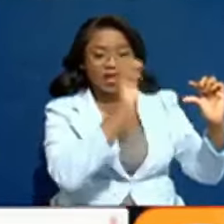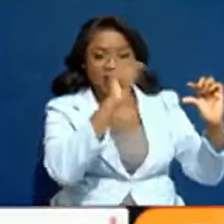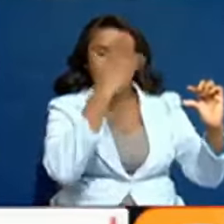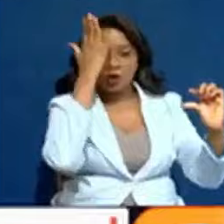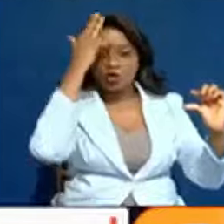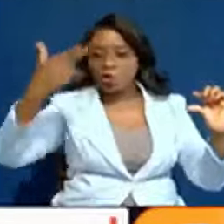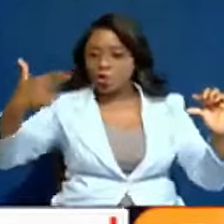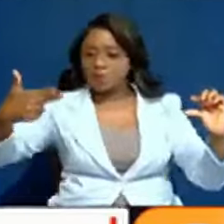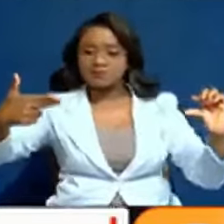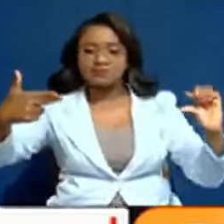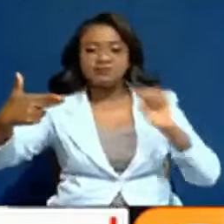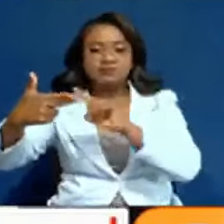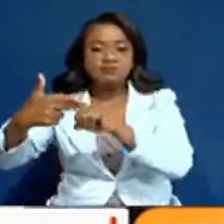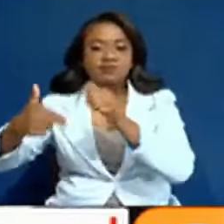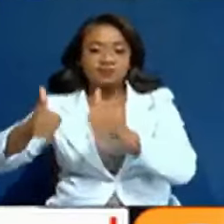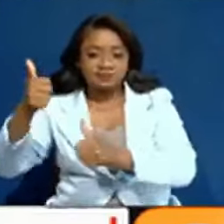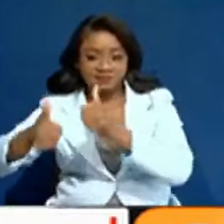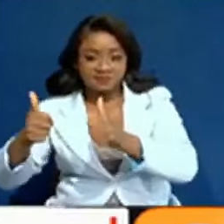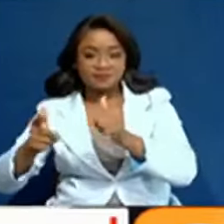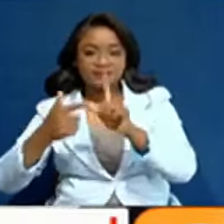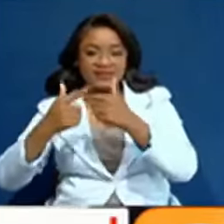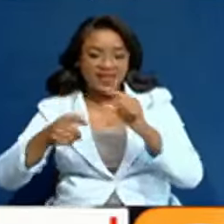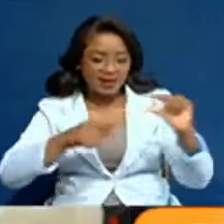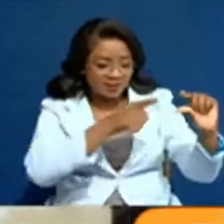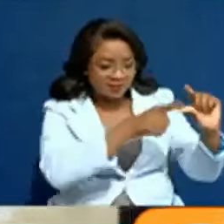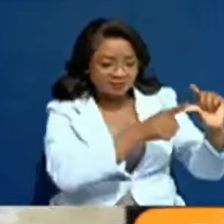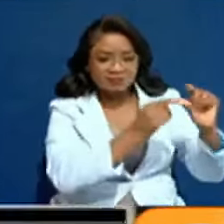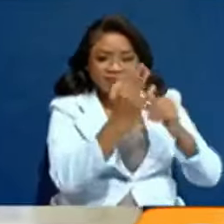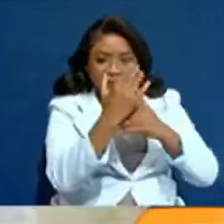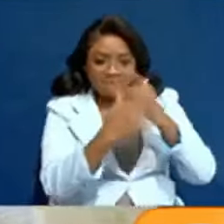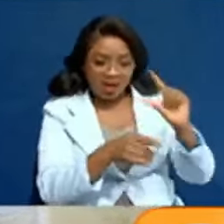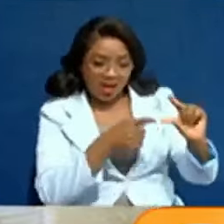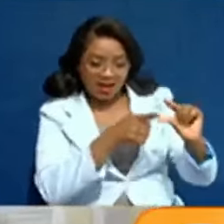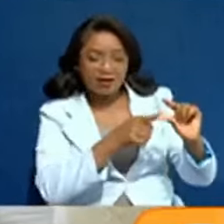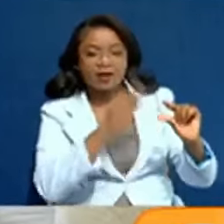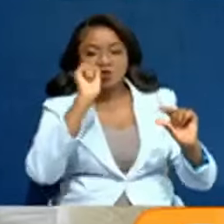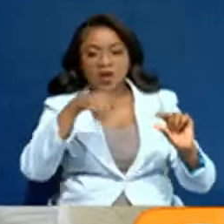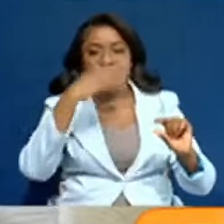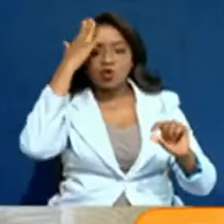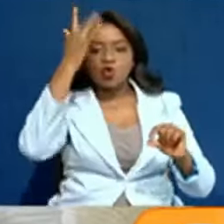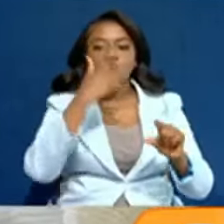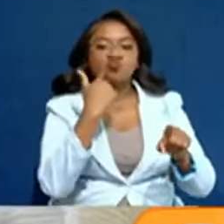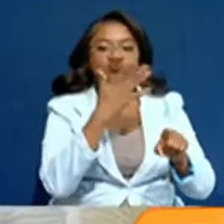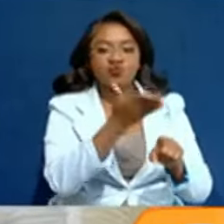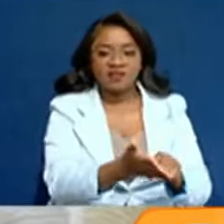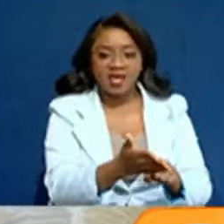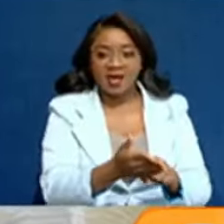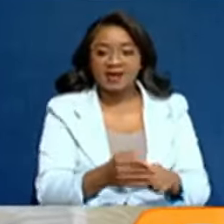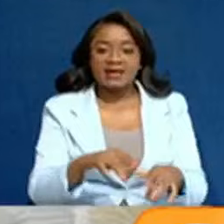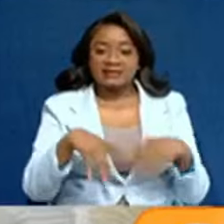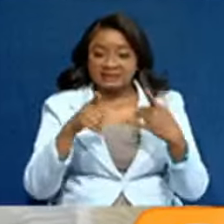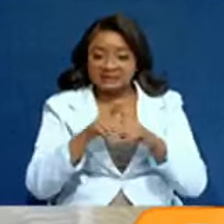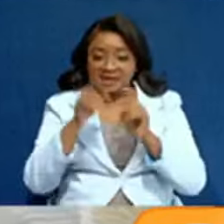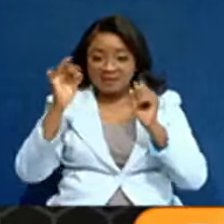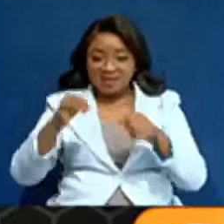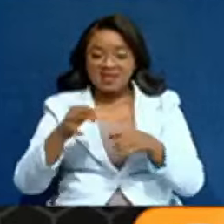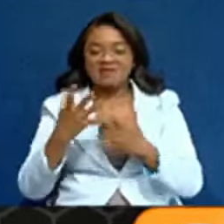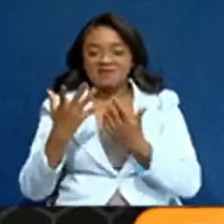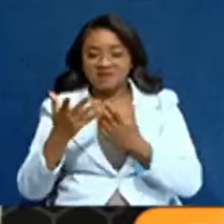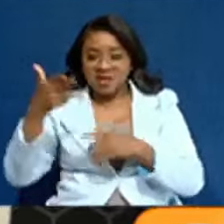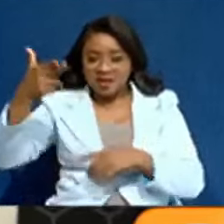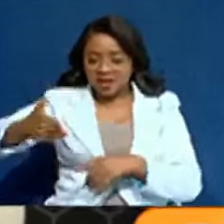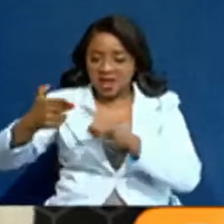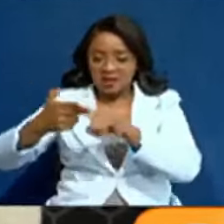to the individual. And that gun, really, if it's an AK-47, you must narrow down to that